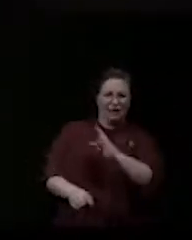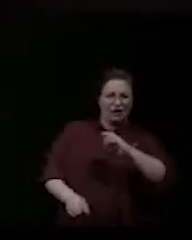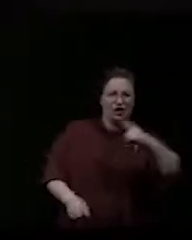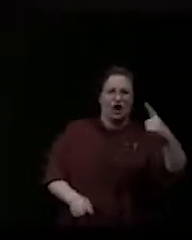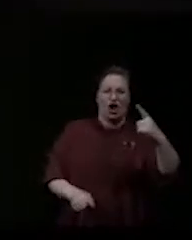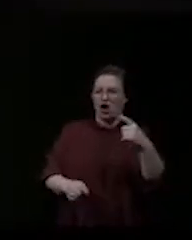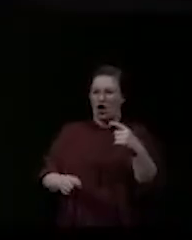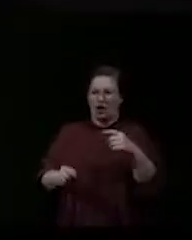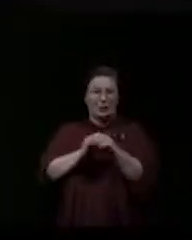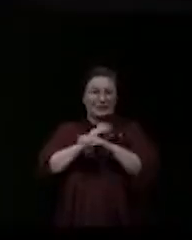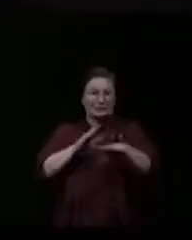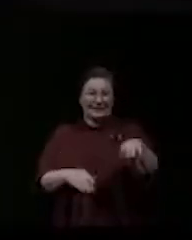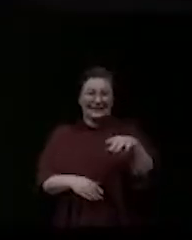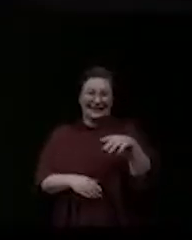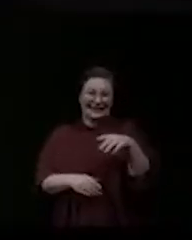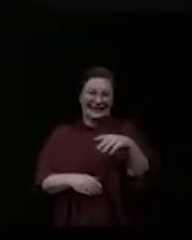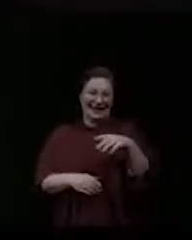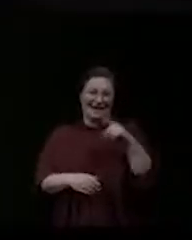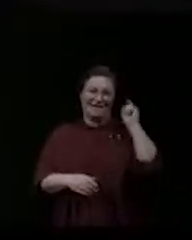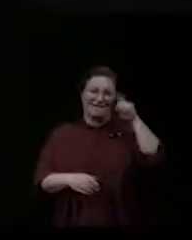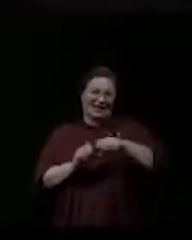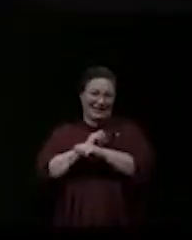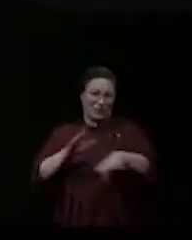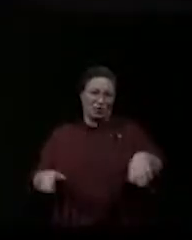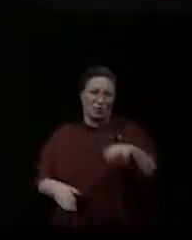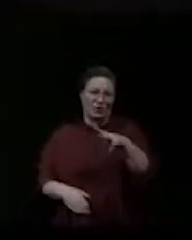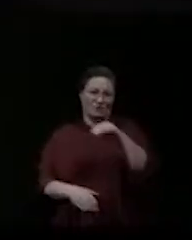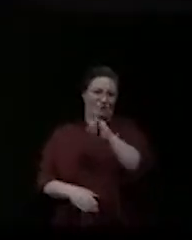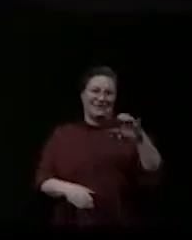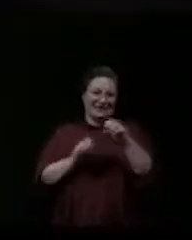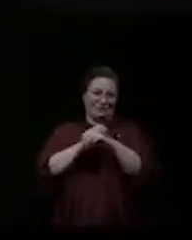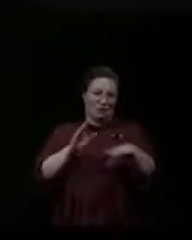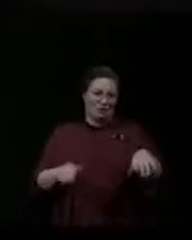spreading misinformation and disinformation.